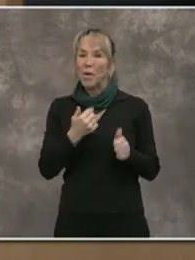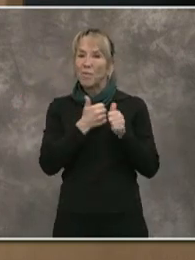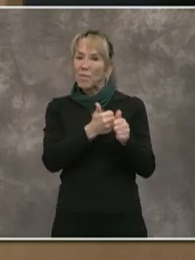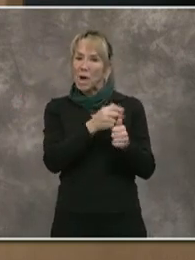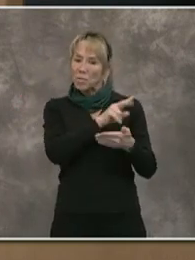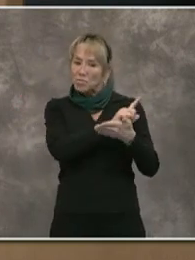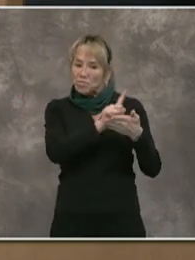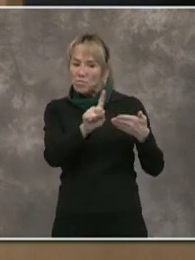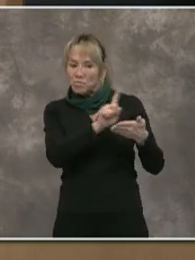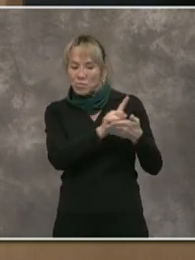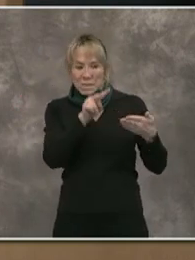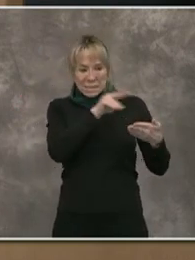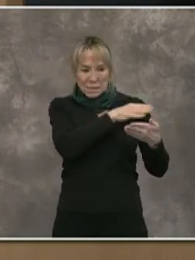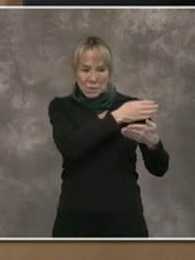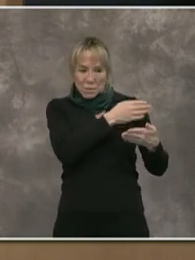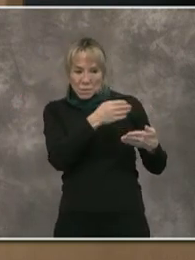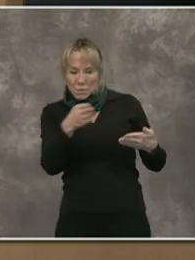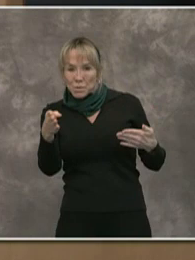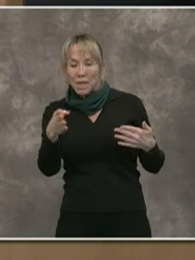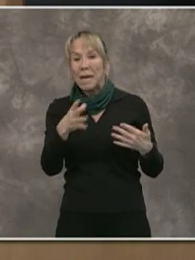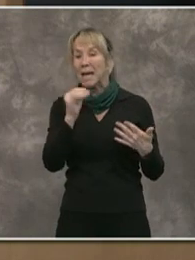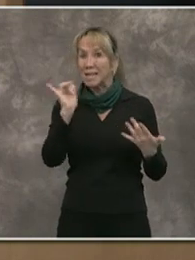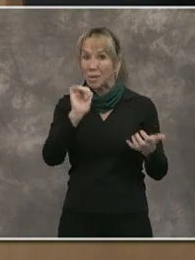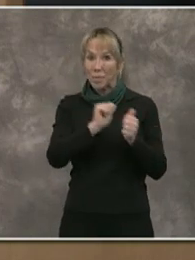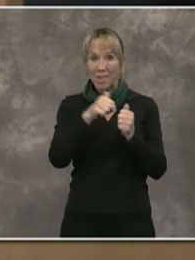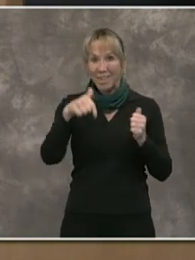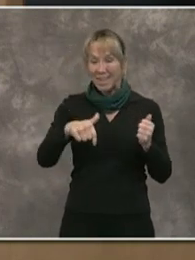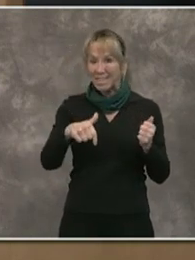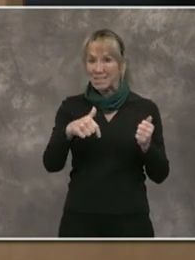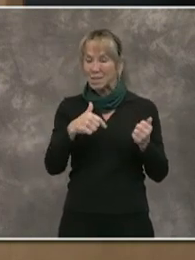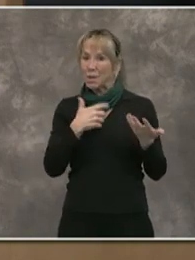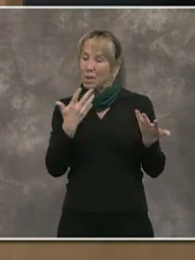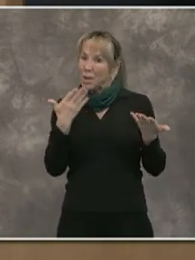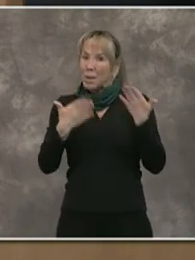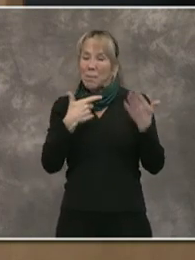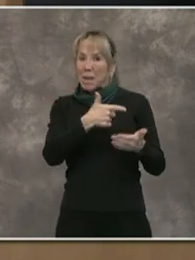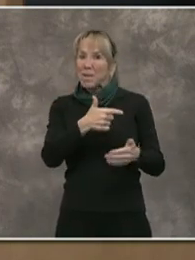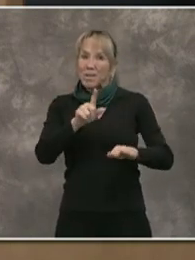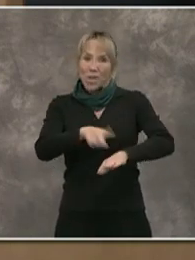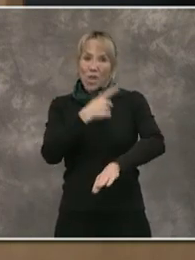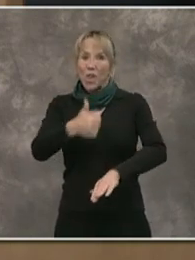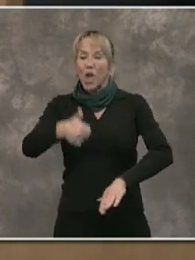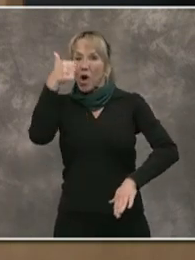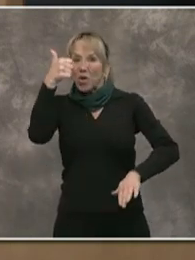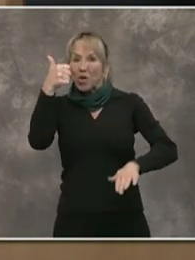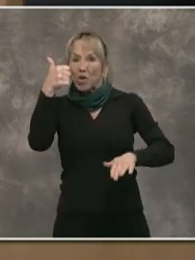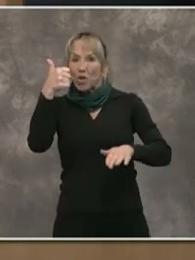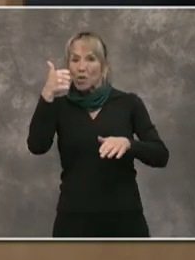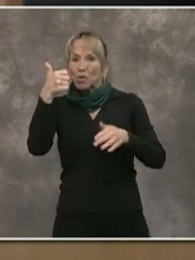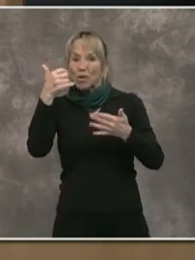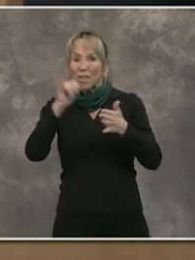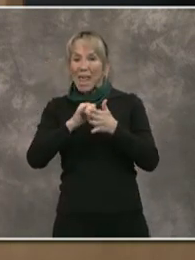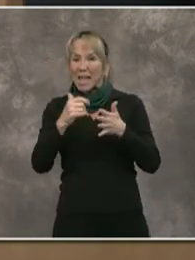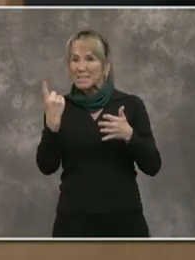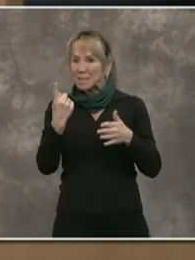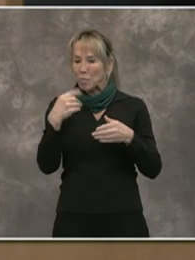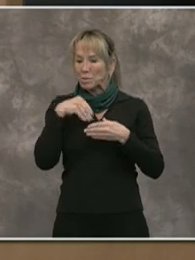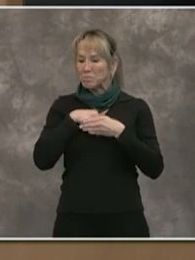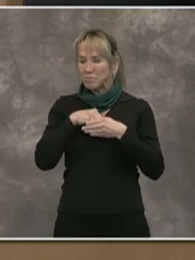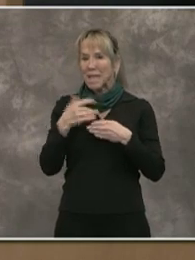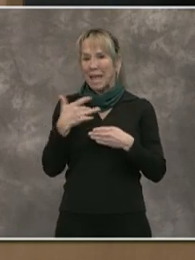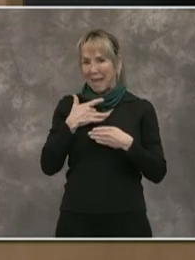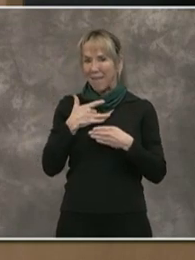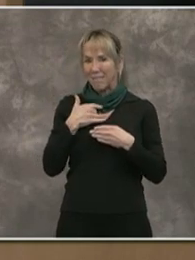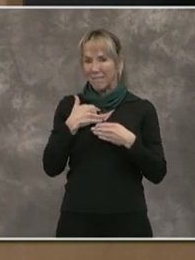there is indeed a longer incubation period and a longer time between the onset of symptoms and how ill someone can